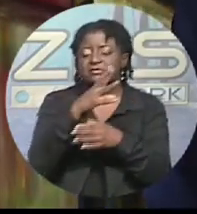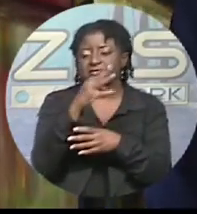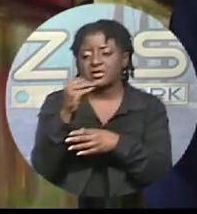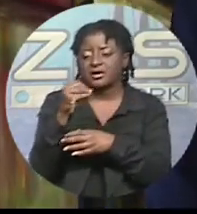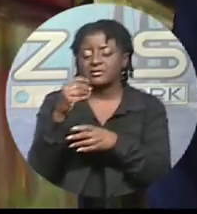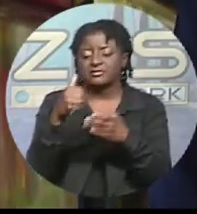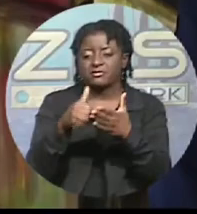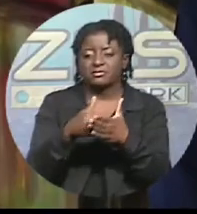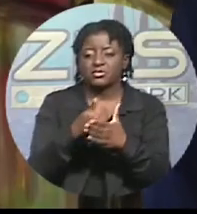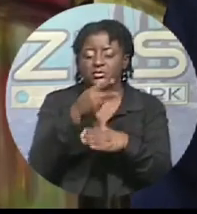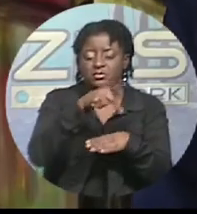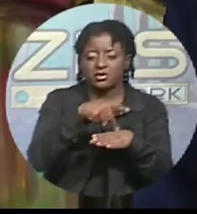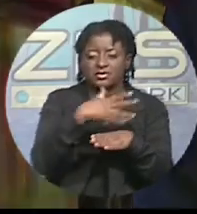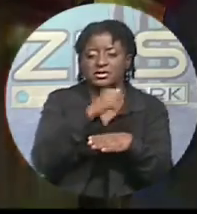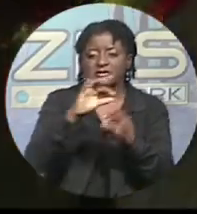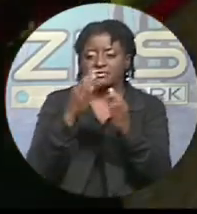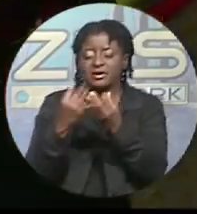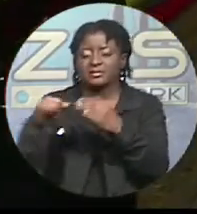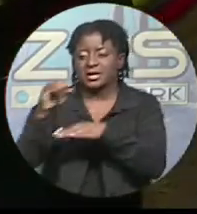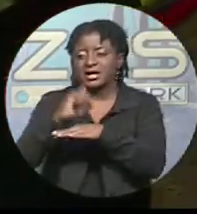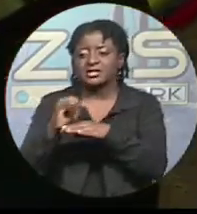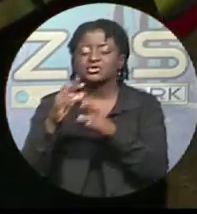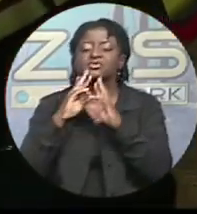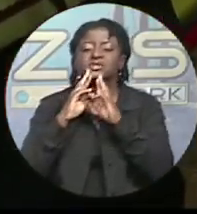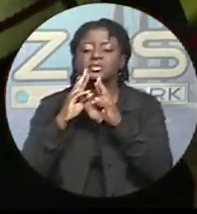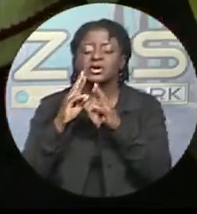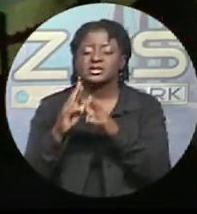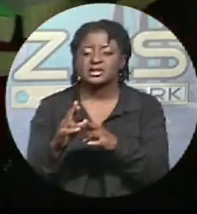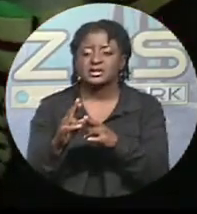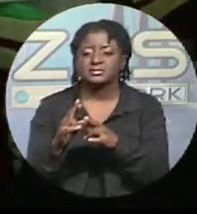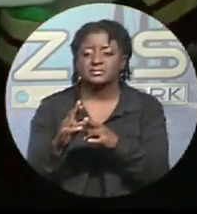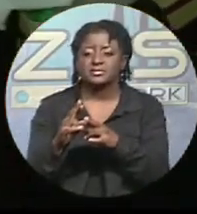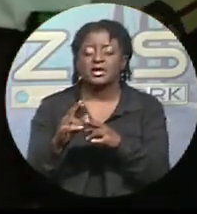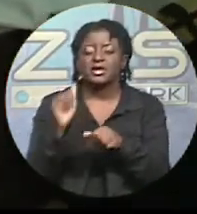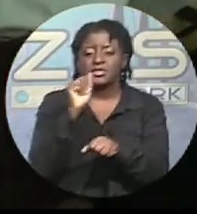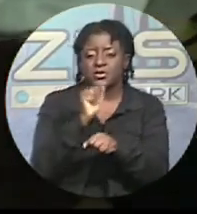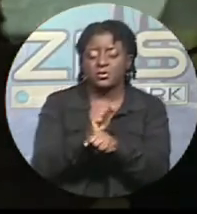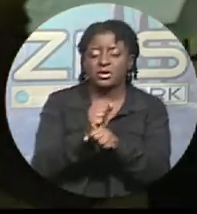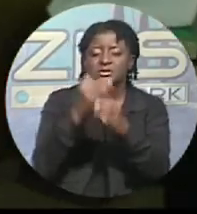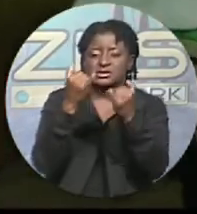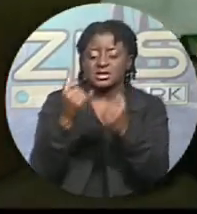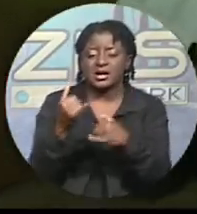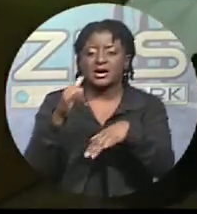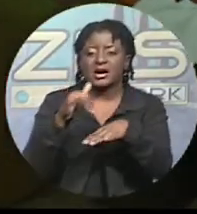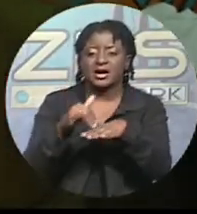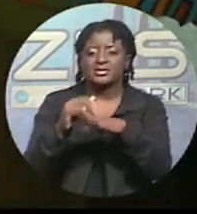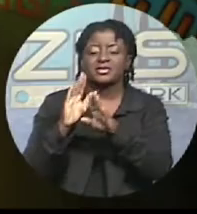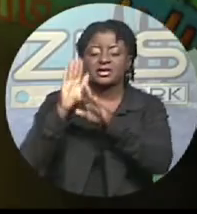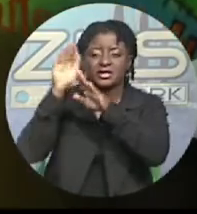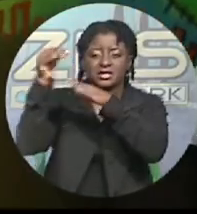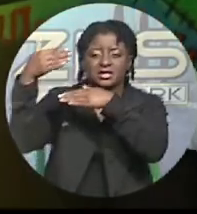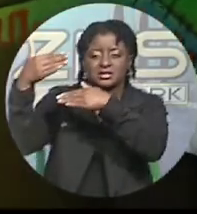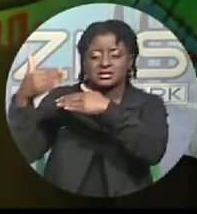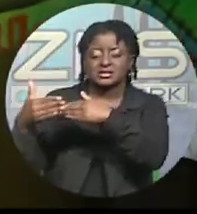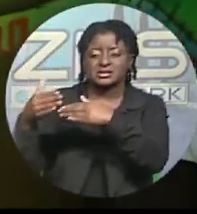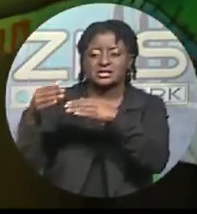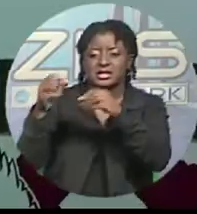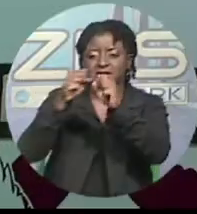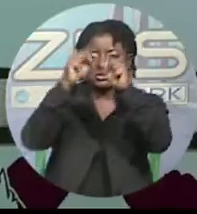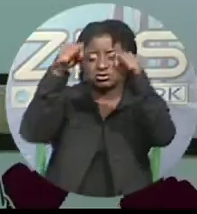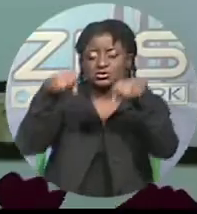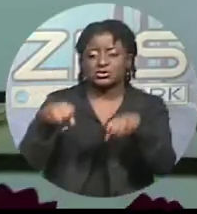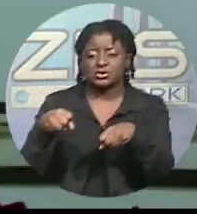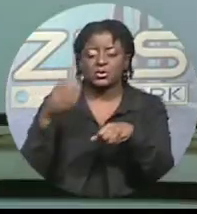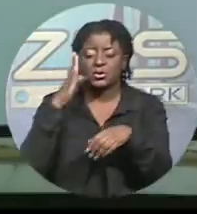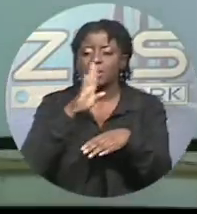actually responded to the call. The works currently being housed at the Hillside Studio will be featured in the pavilion once